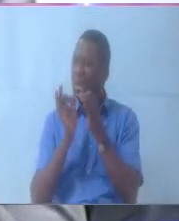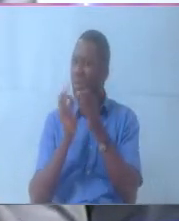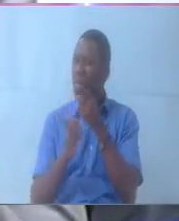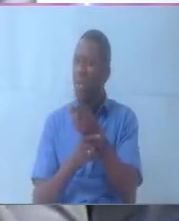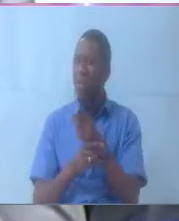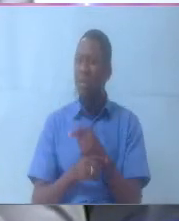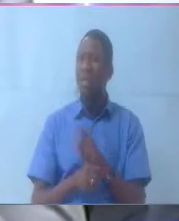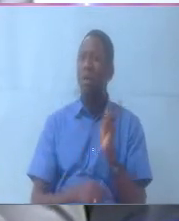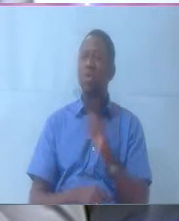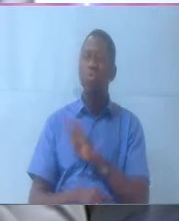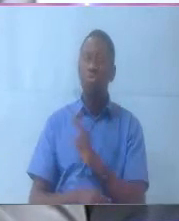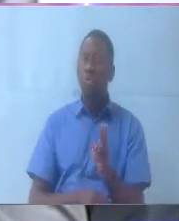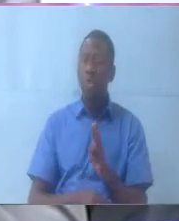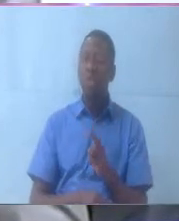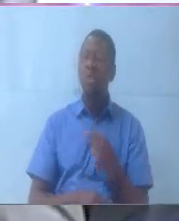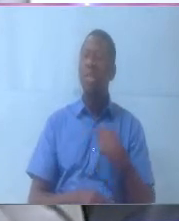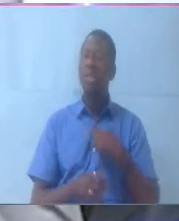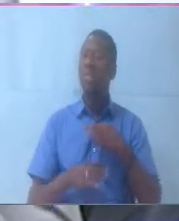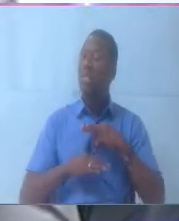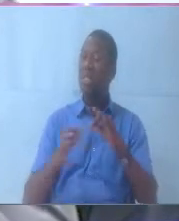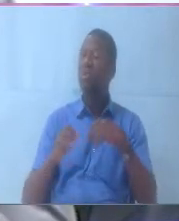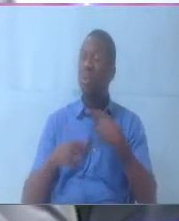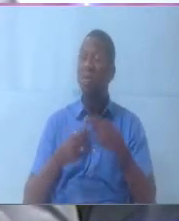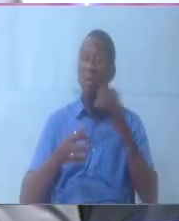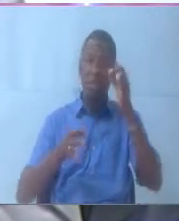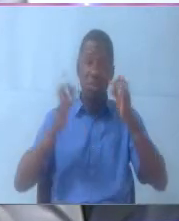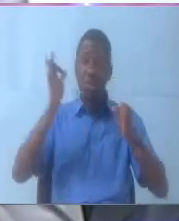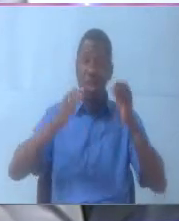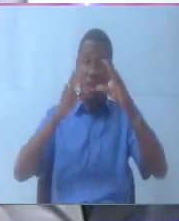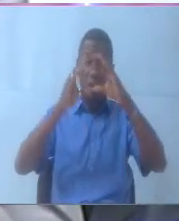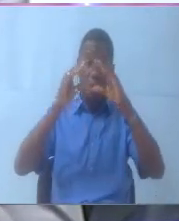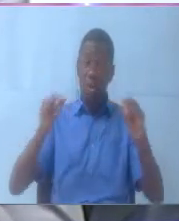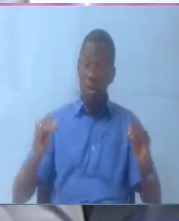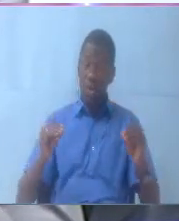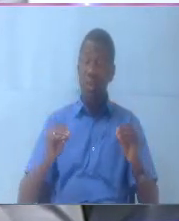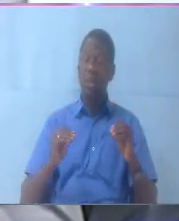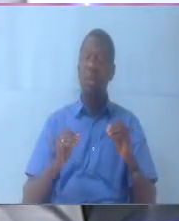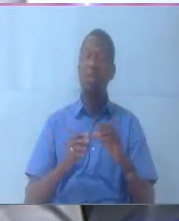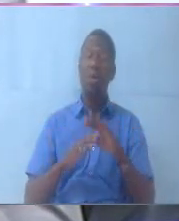that it was not in the interest of the judiciary